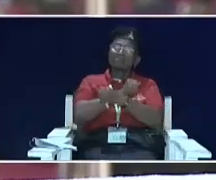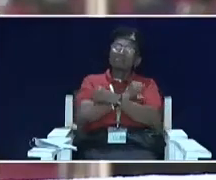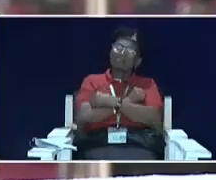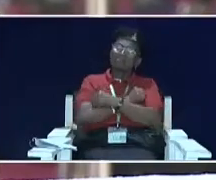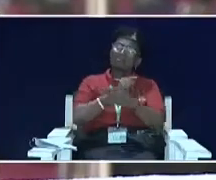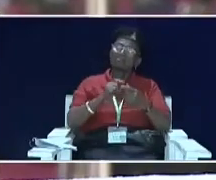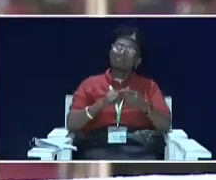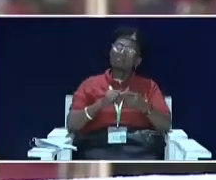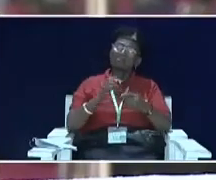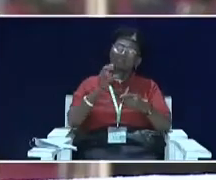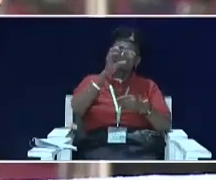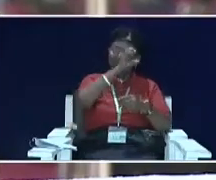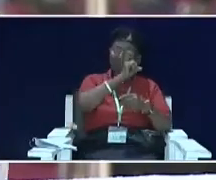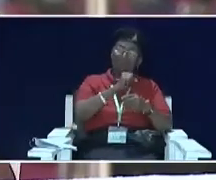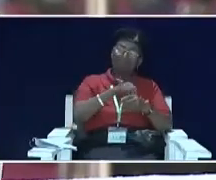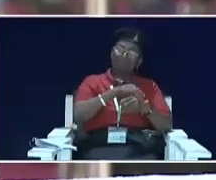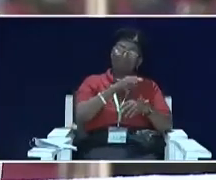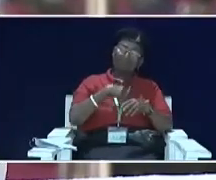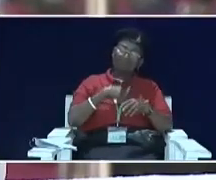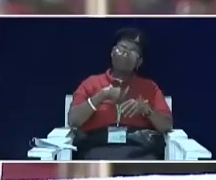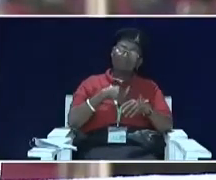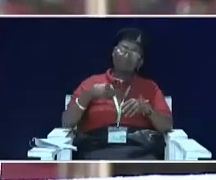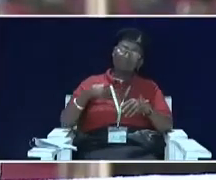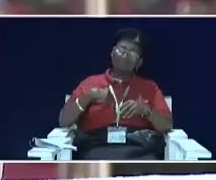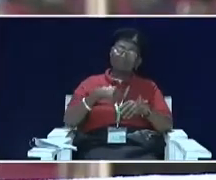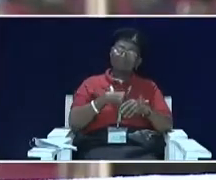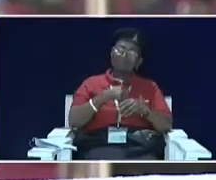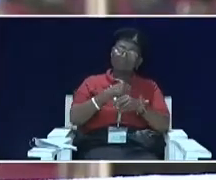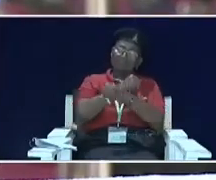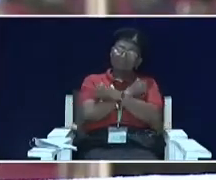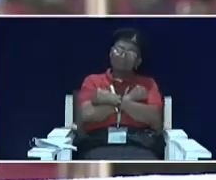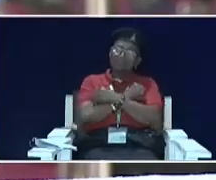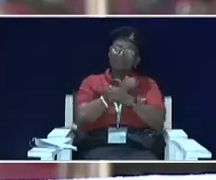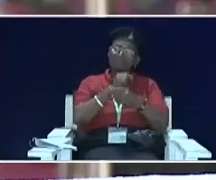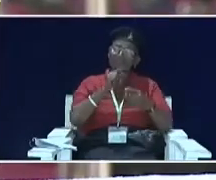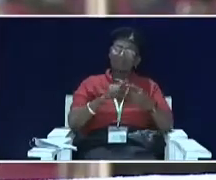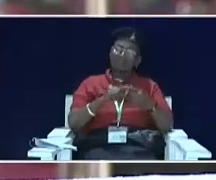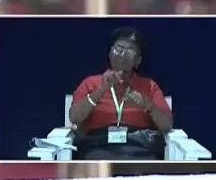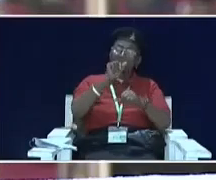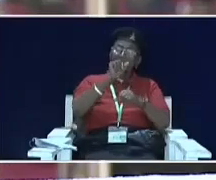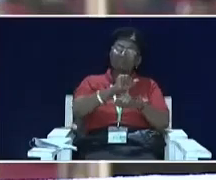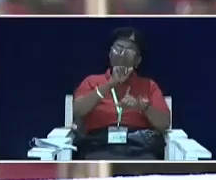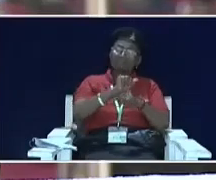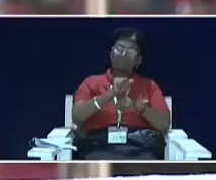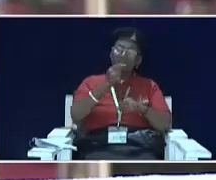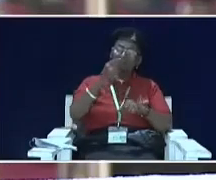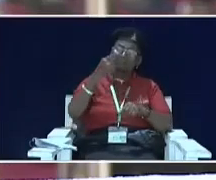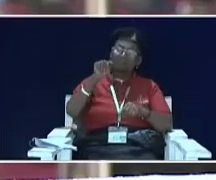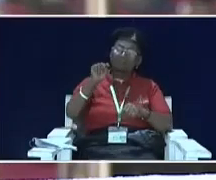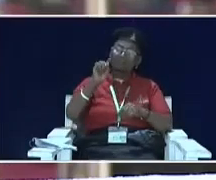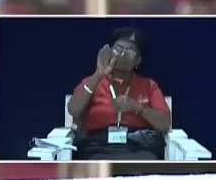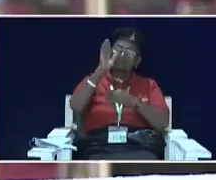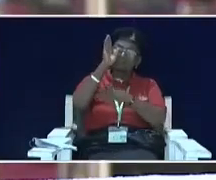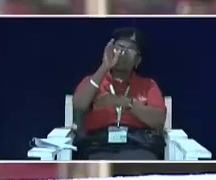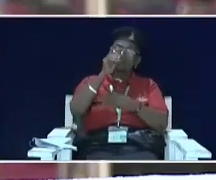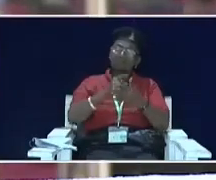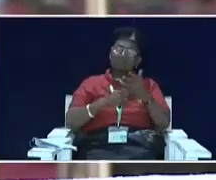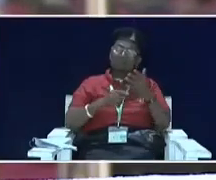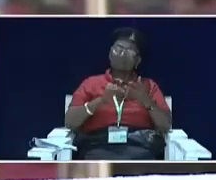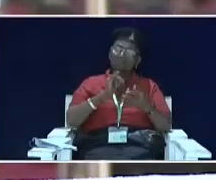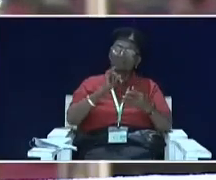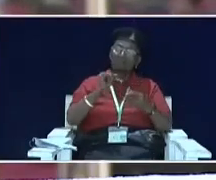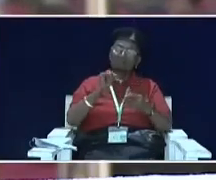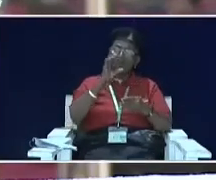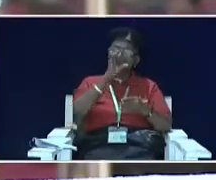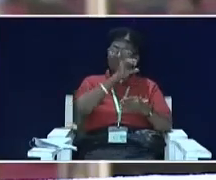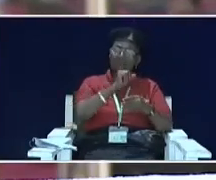souls. We love to work for God. What is missing is the fire